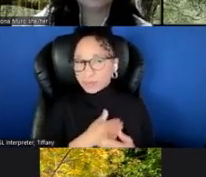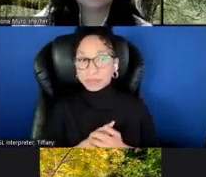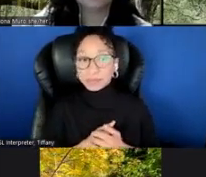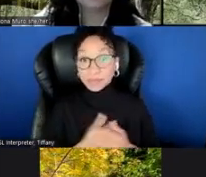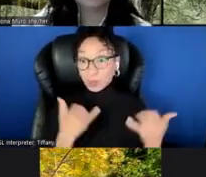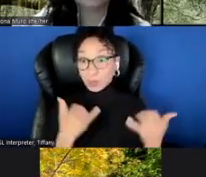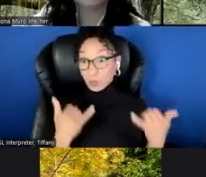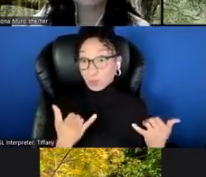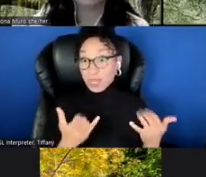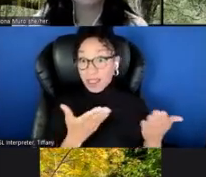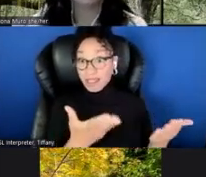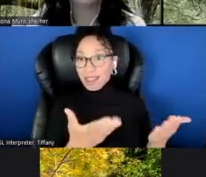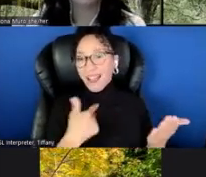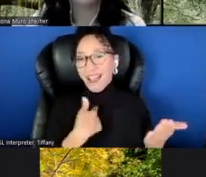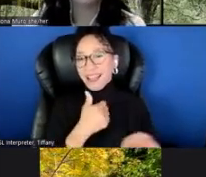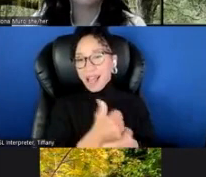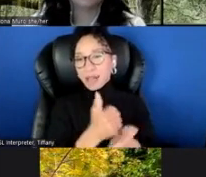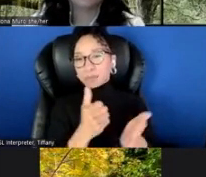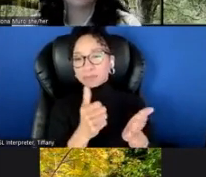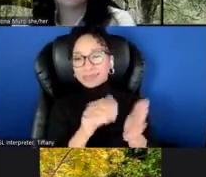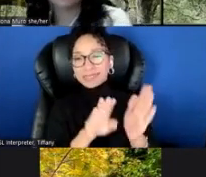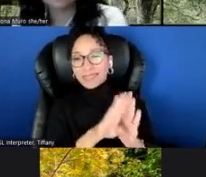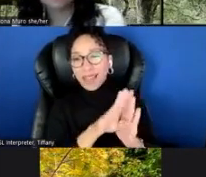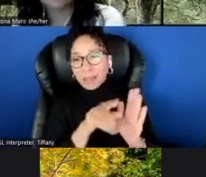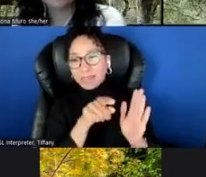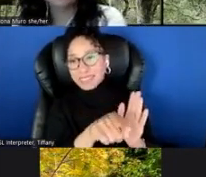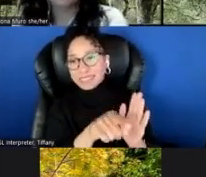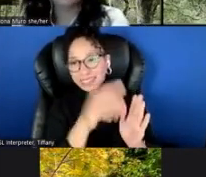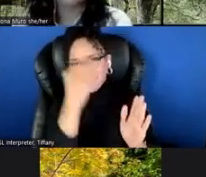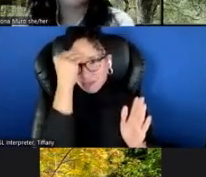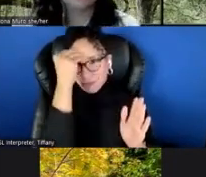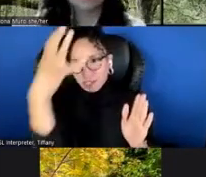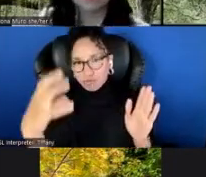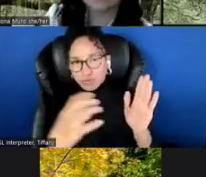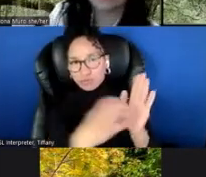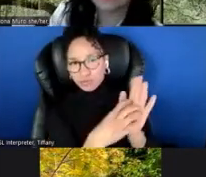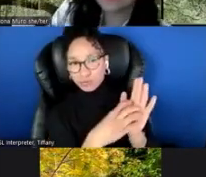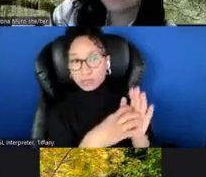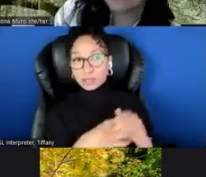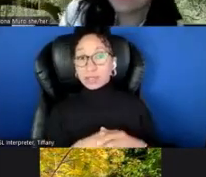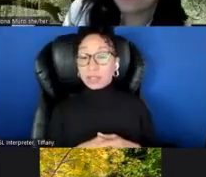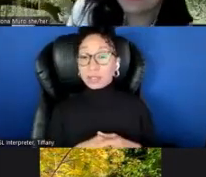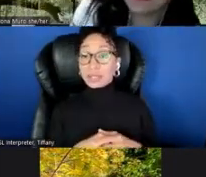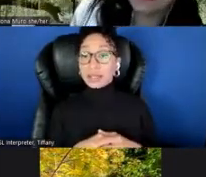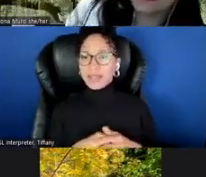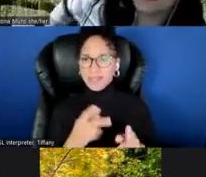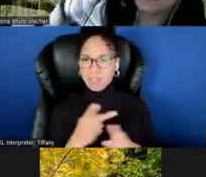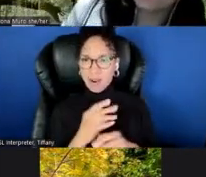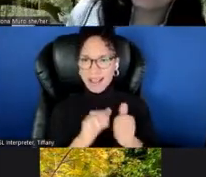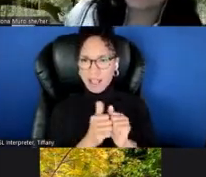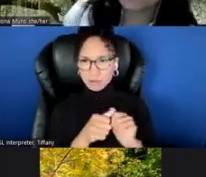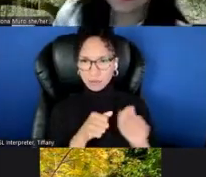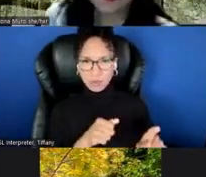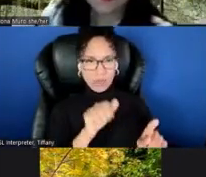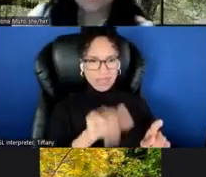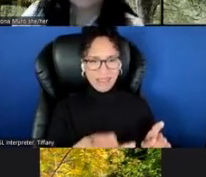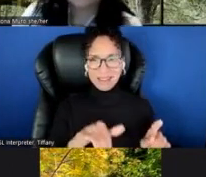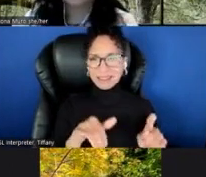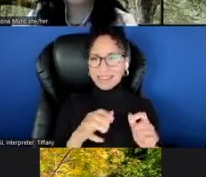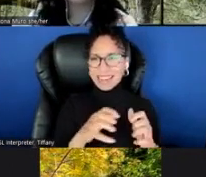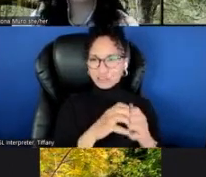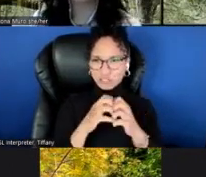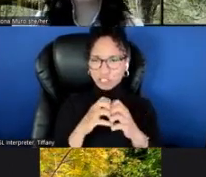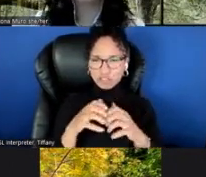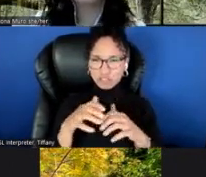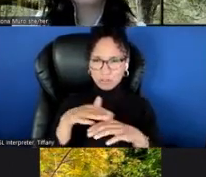we are discussing today, integrating an intersectional anti-oppression approach into advocacy. And